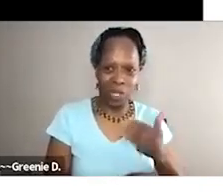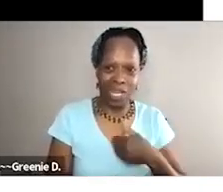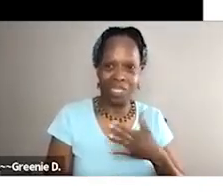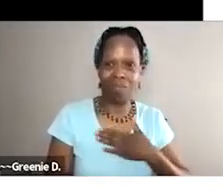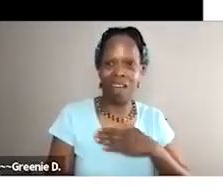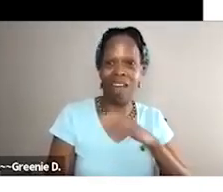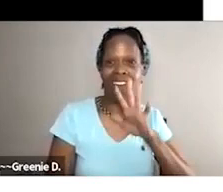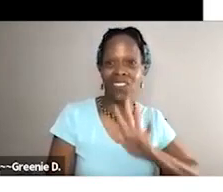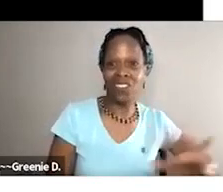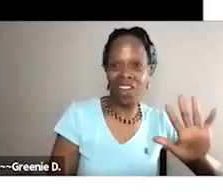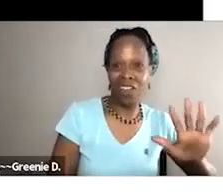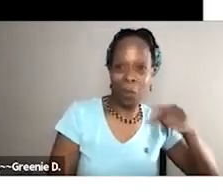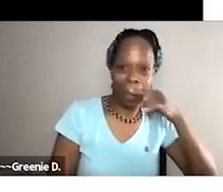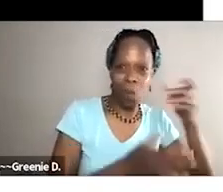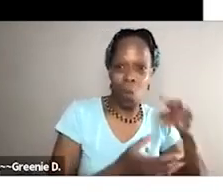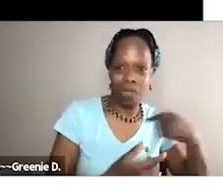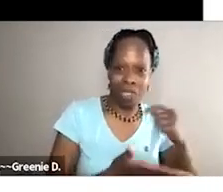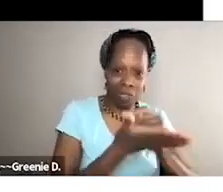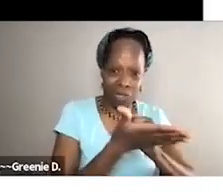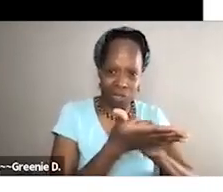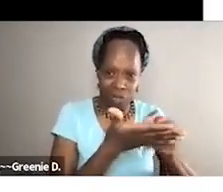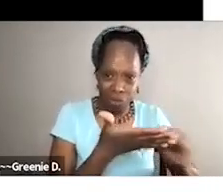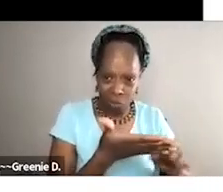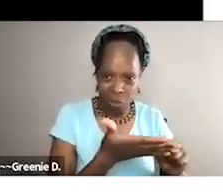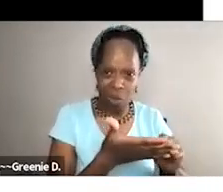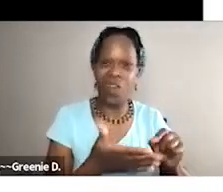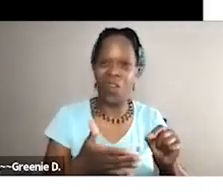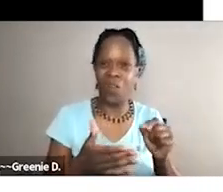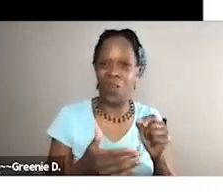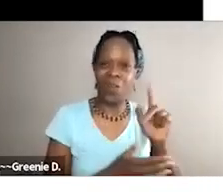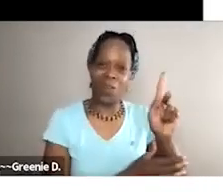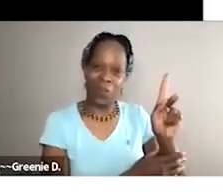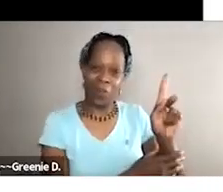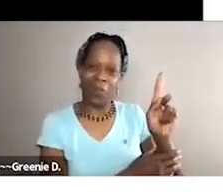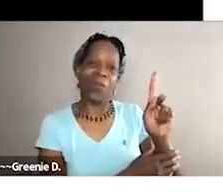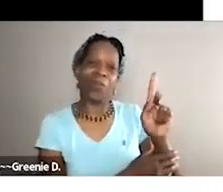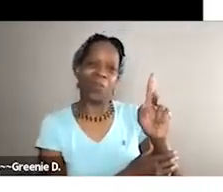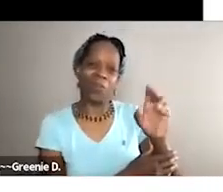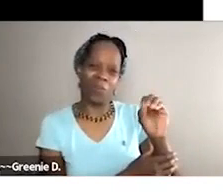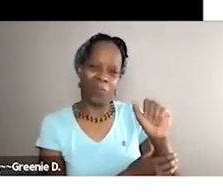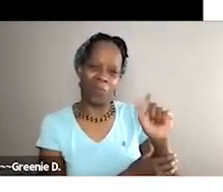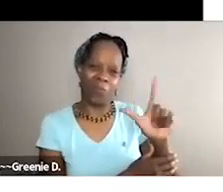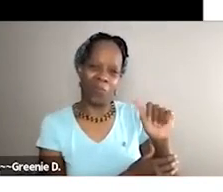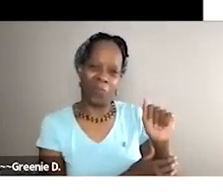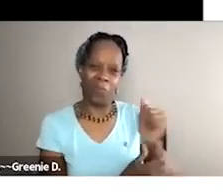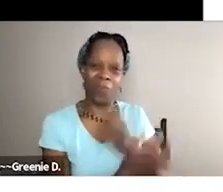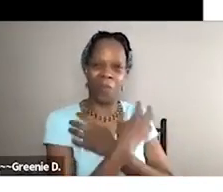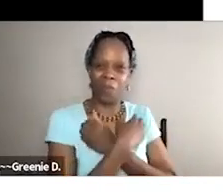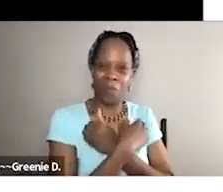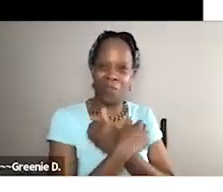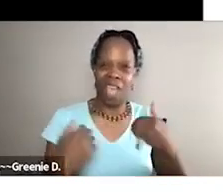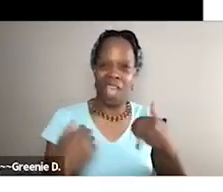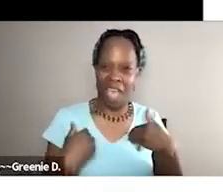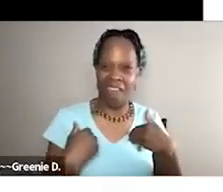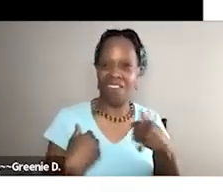draw koalas. Obviously you can hear I've got an Australian accent, but she'll get to come in and join us in a little bit later. But so when we're thinking